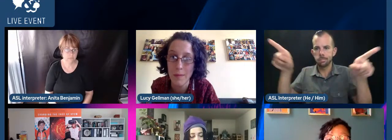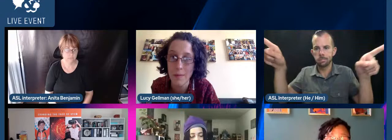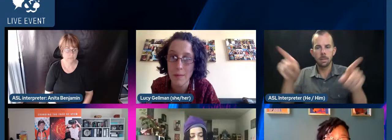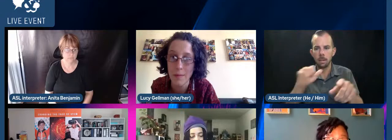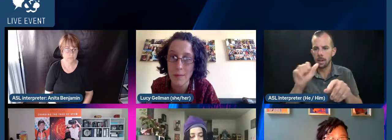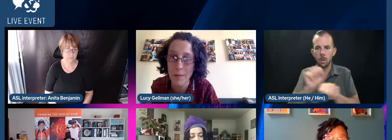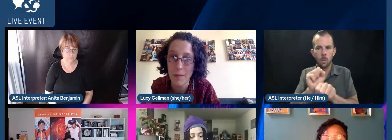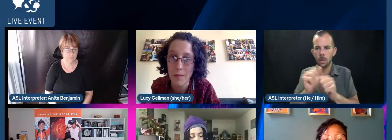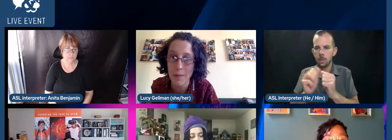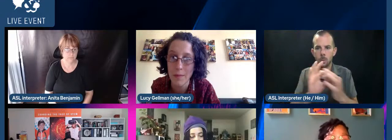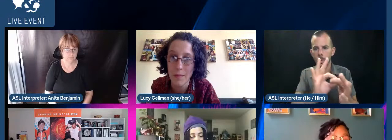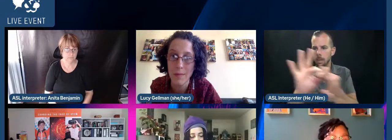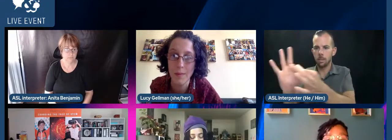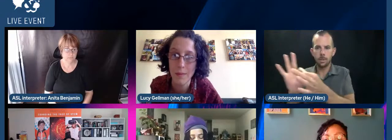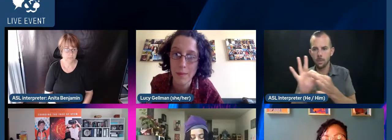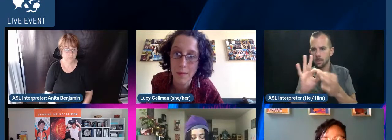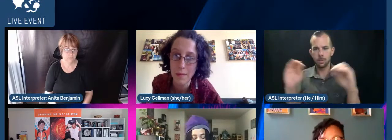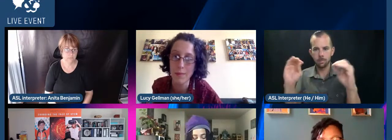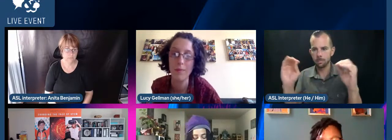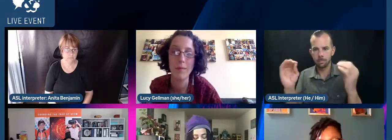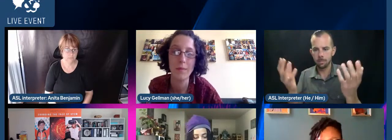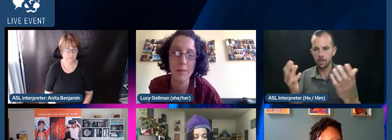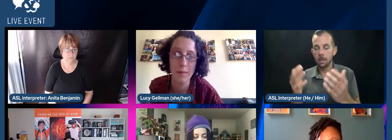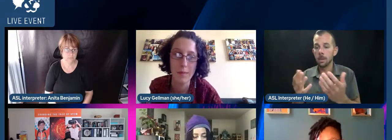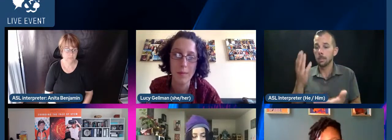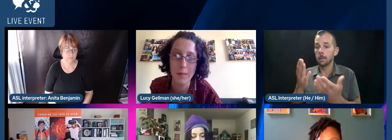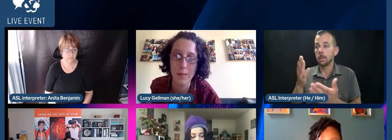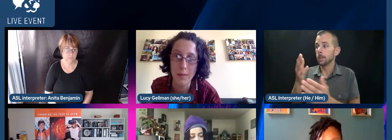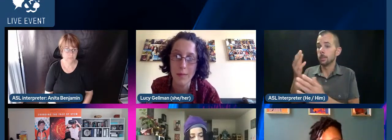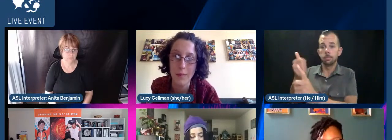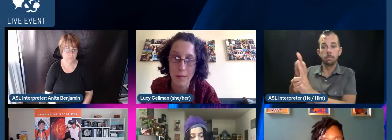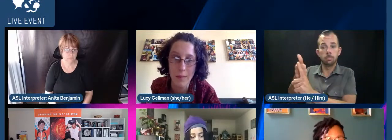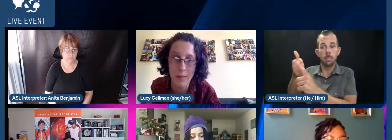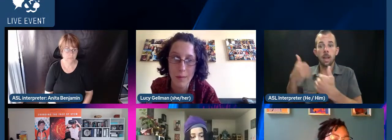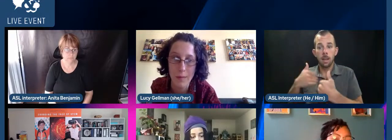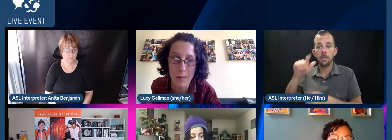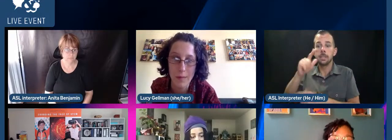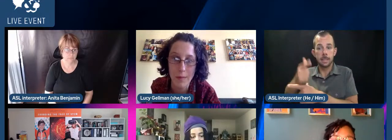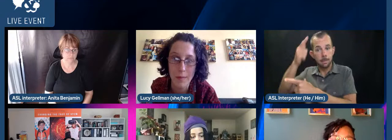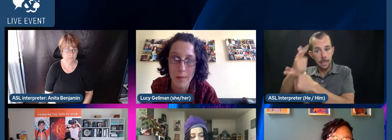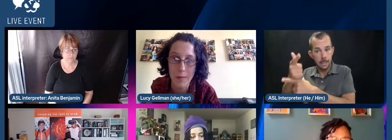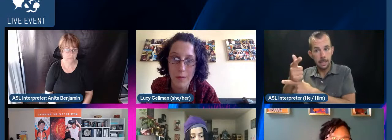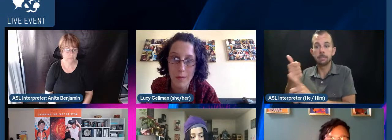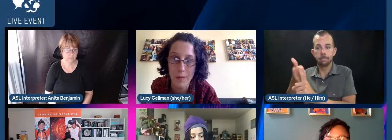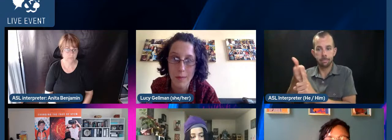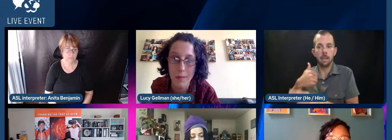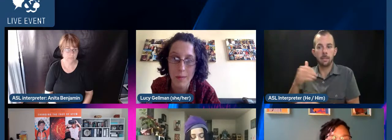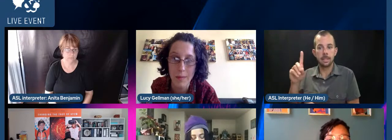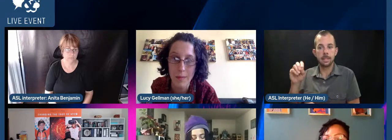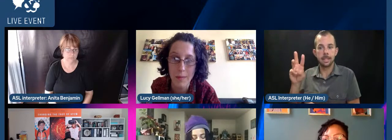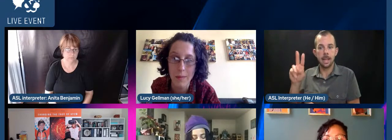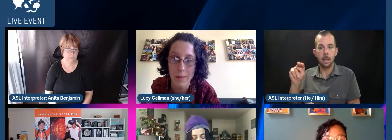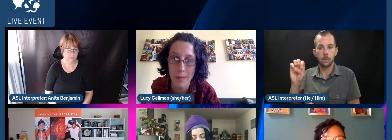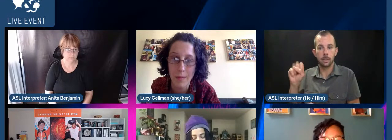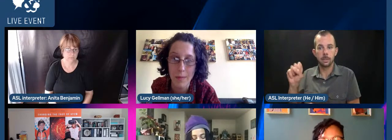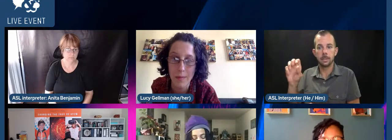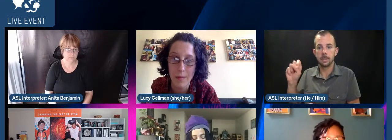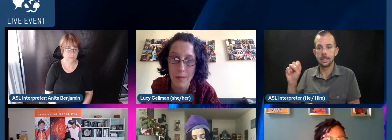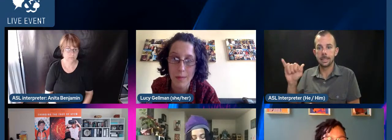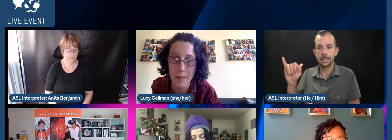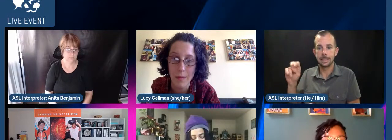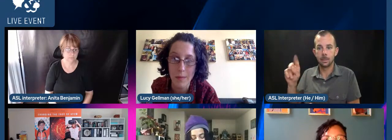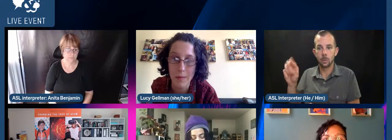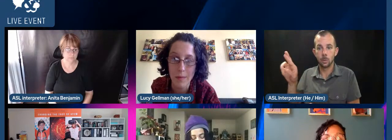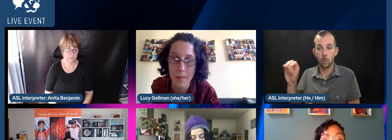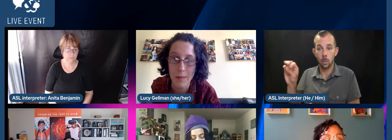you might know something about, like, you might have a sibling with Down's syndrome, you know, but like, that doesn't necessarily mean you know anything